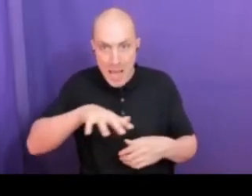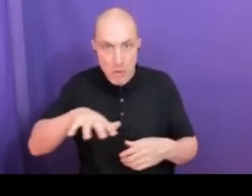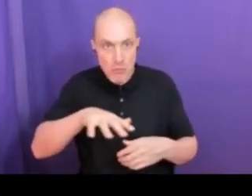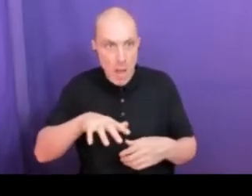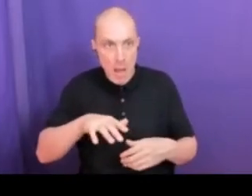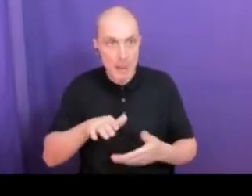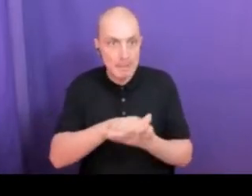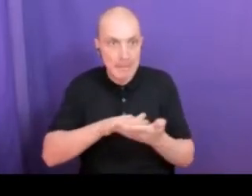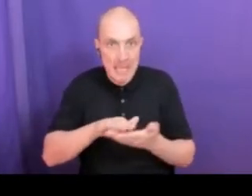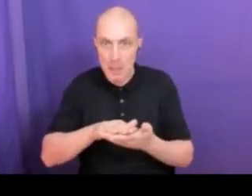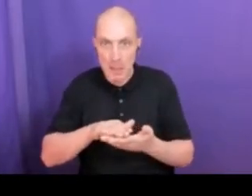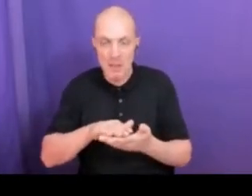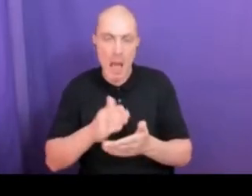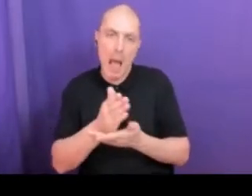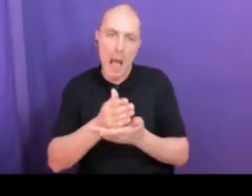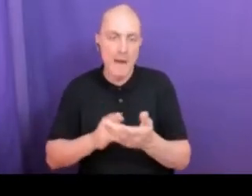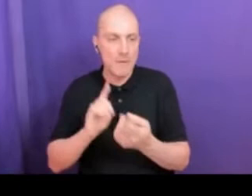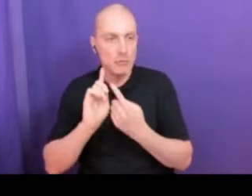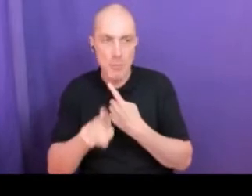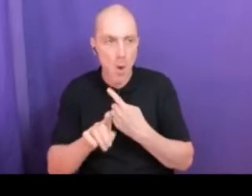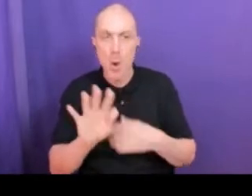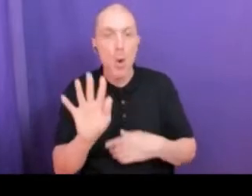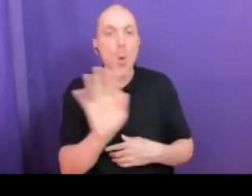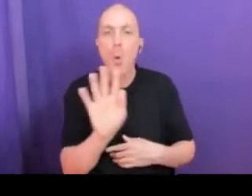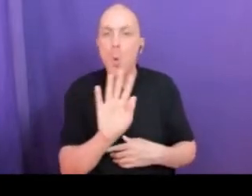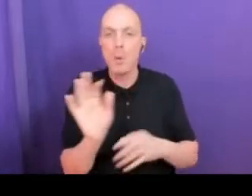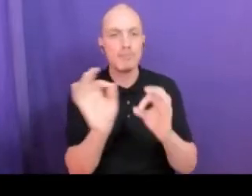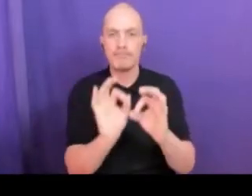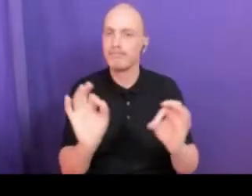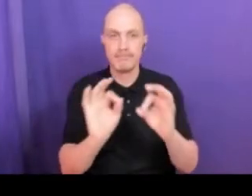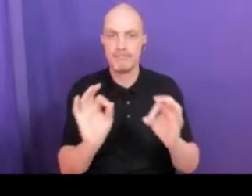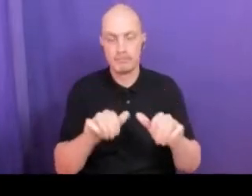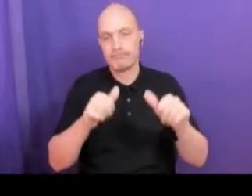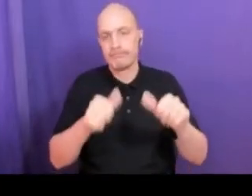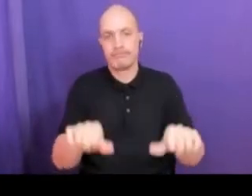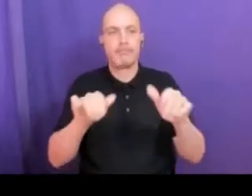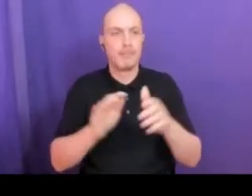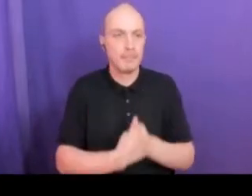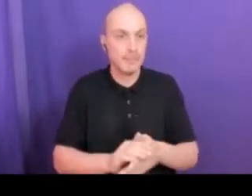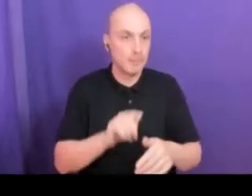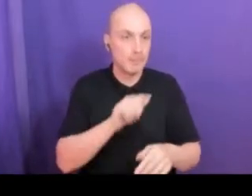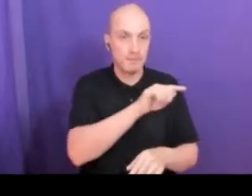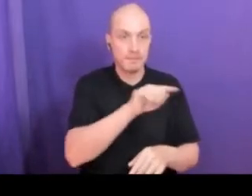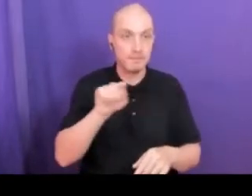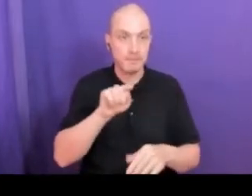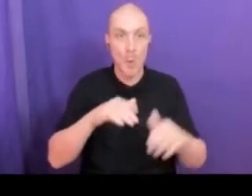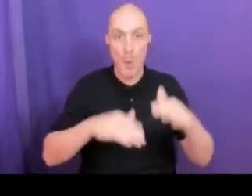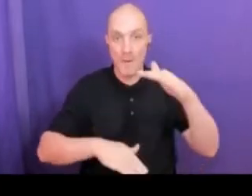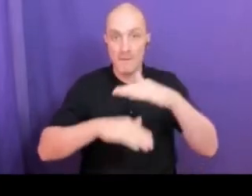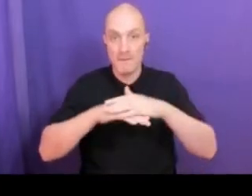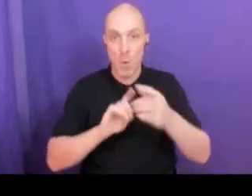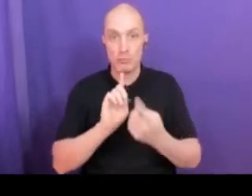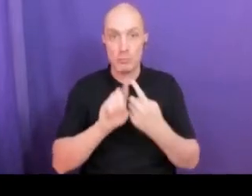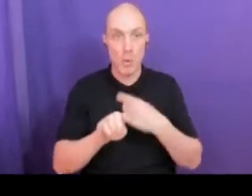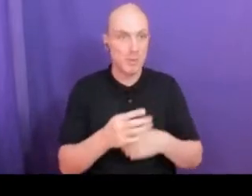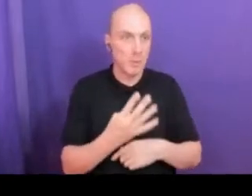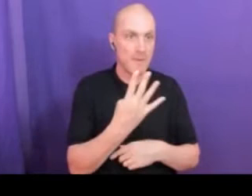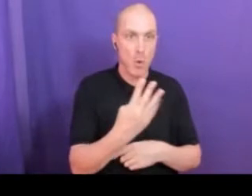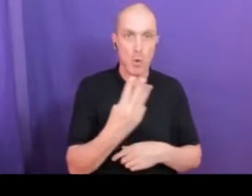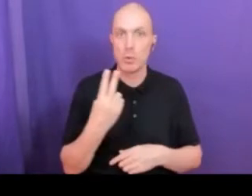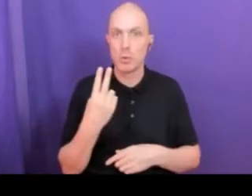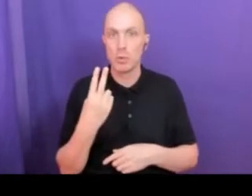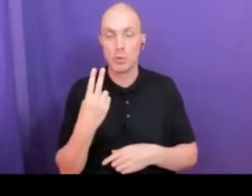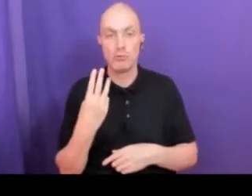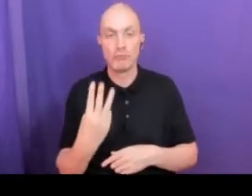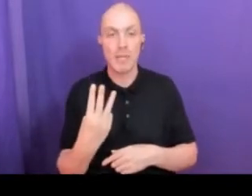So of the people who provided a full response of those services, there were 43. We received at least one full response from every